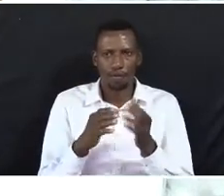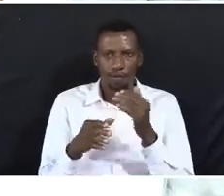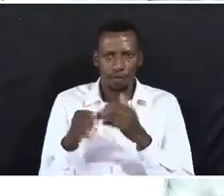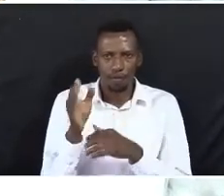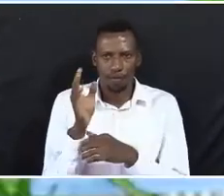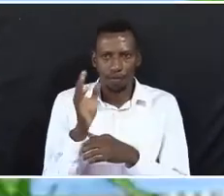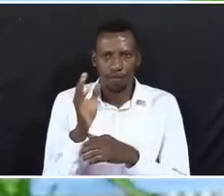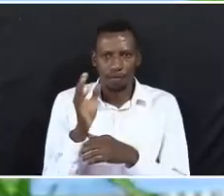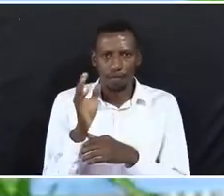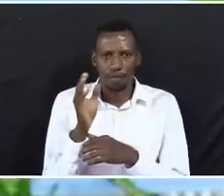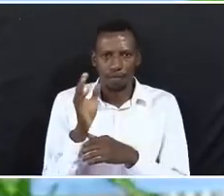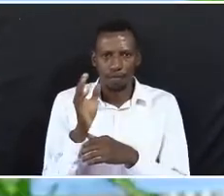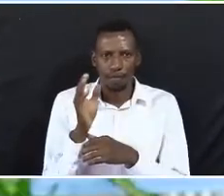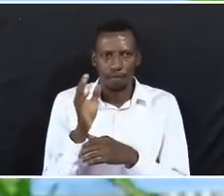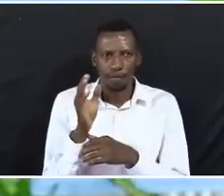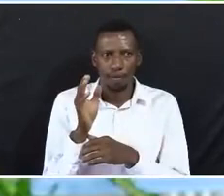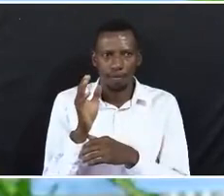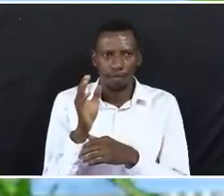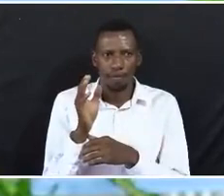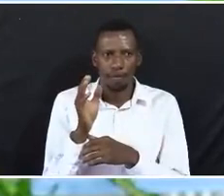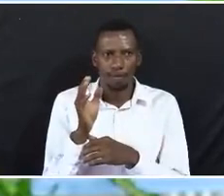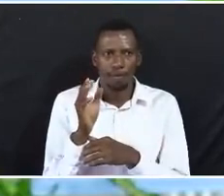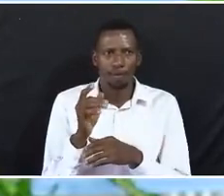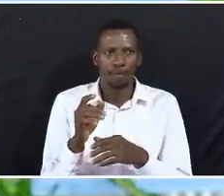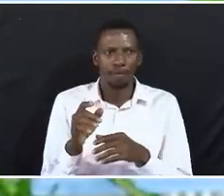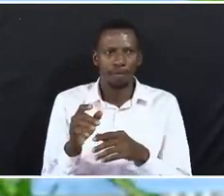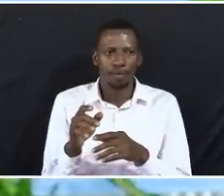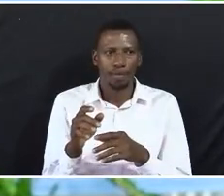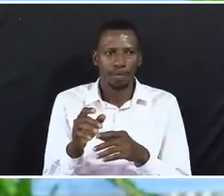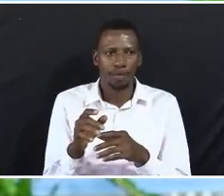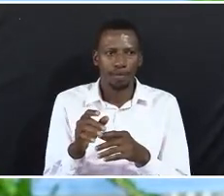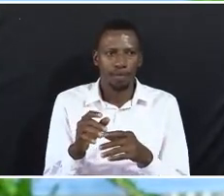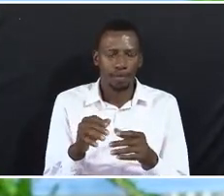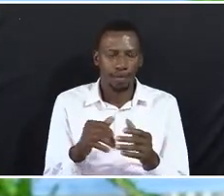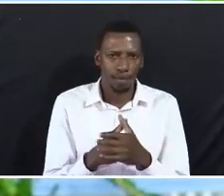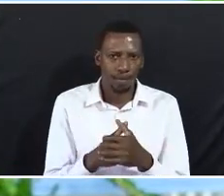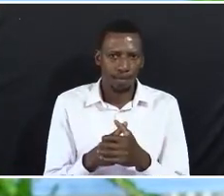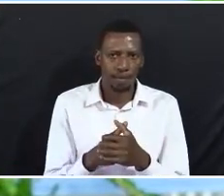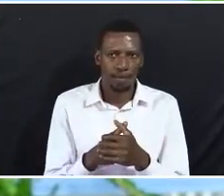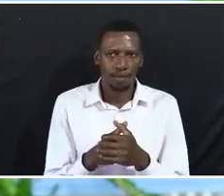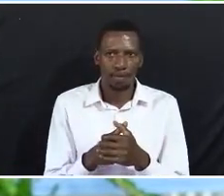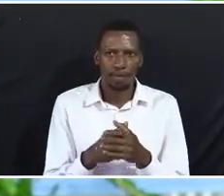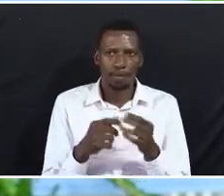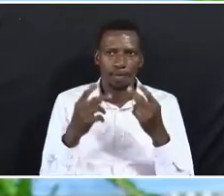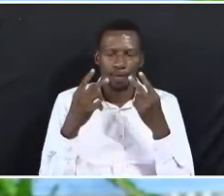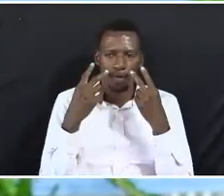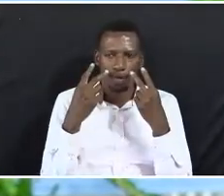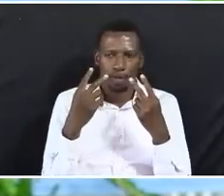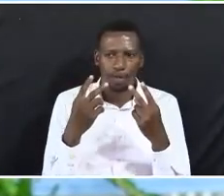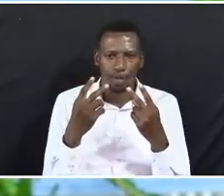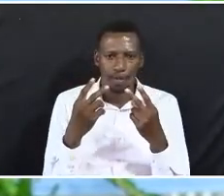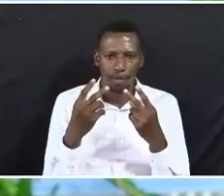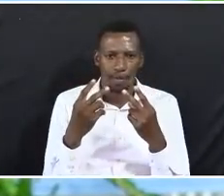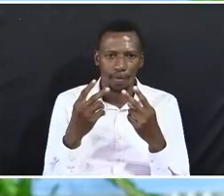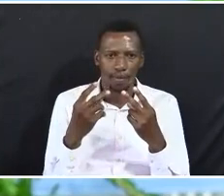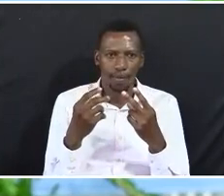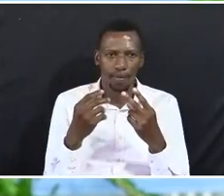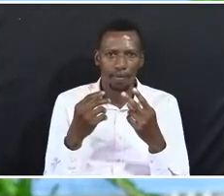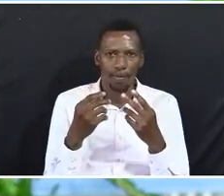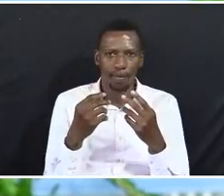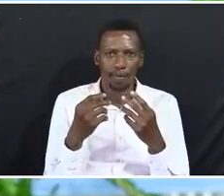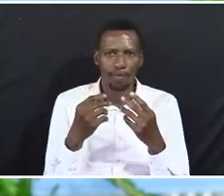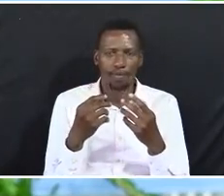gold also came. He said, "Master, you have entrusted me with 2 bags of gold. See, I've gained 2 more." And the master